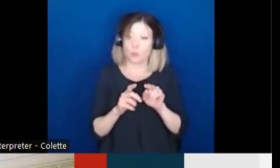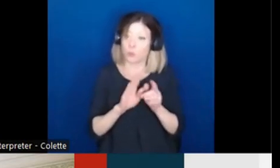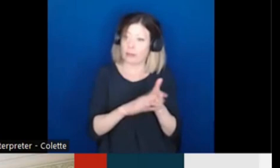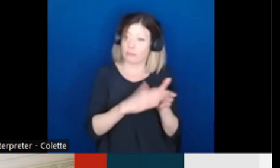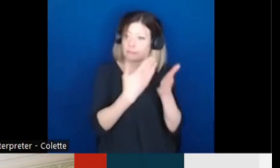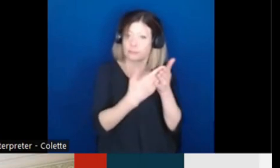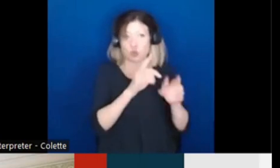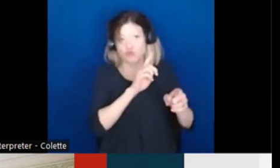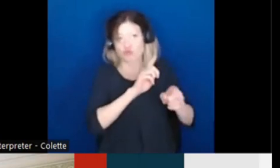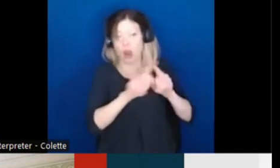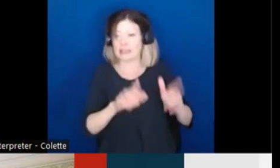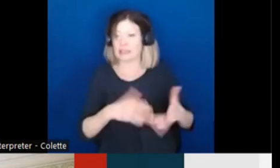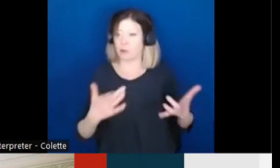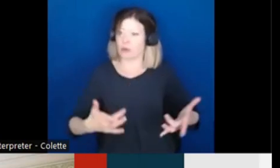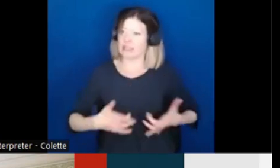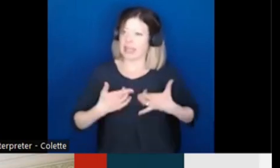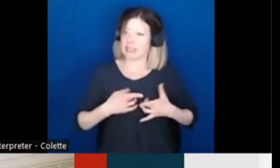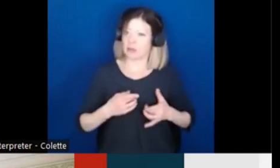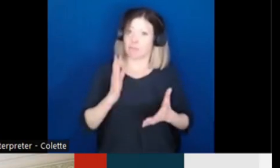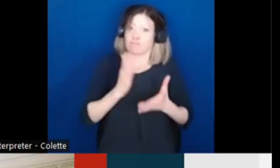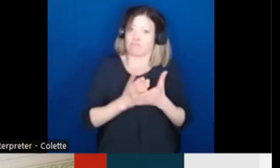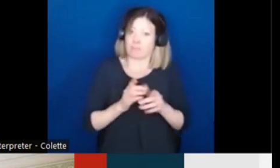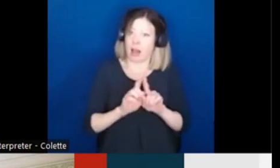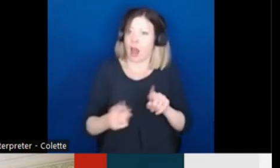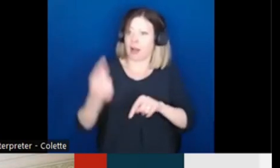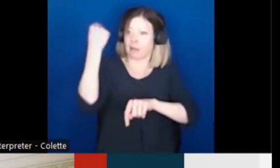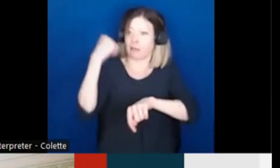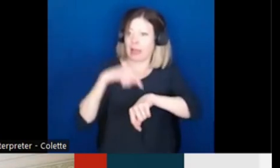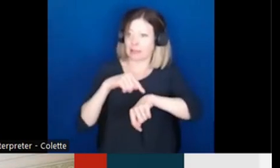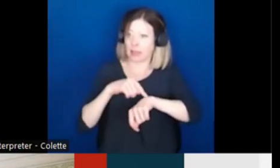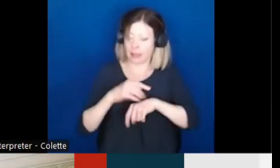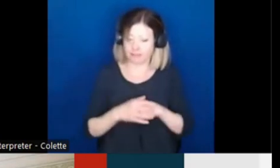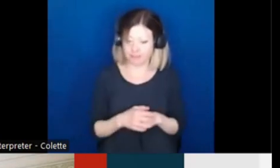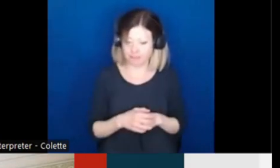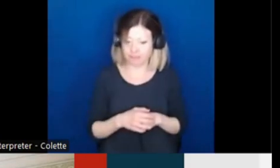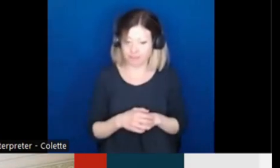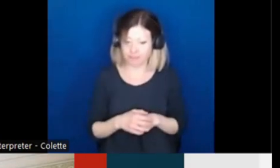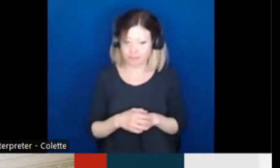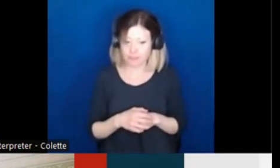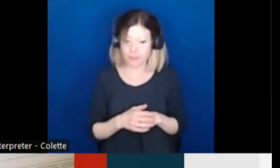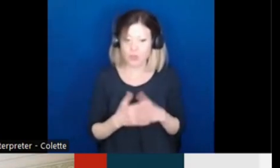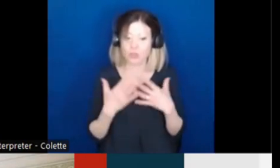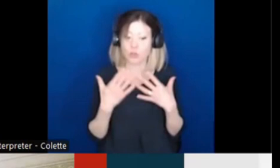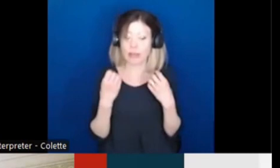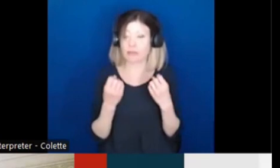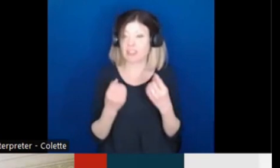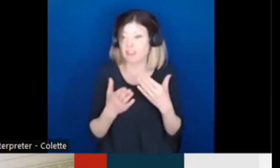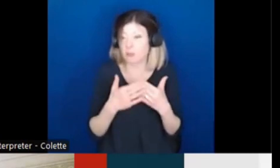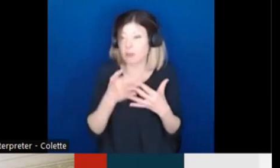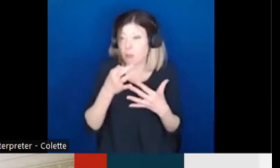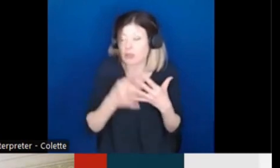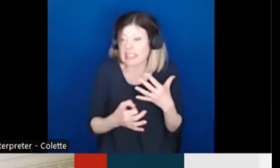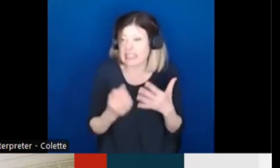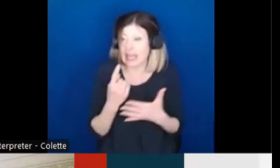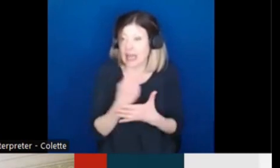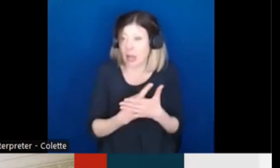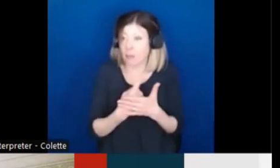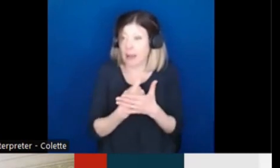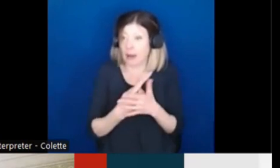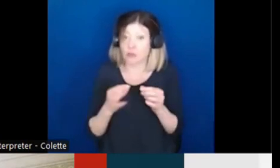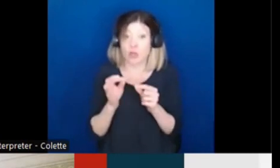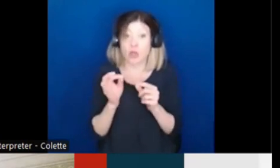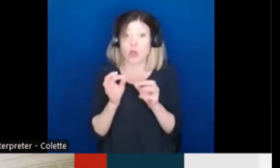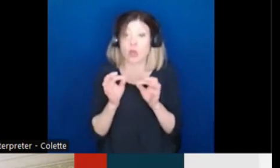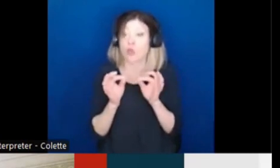can. So what I'm going to do now is tell you a bit more detail about the Brontë story. Is everything